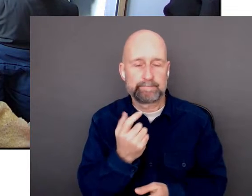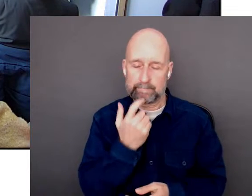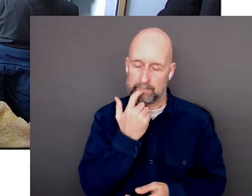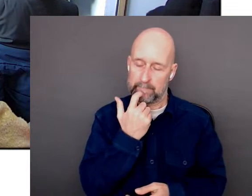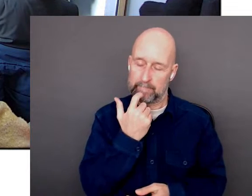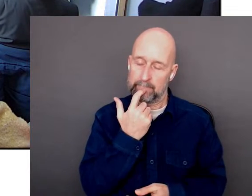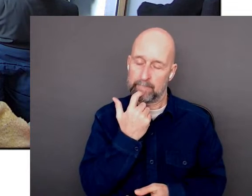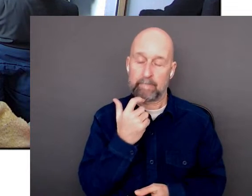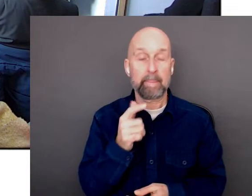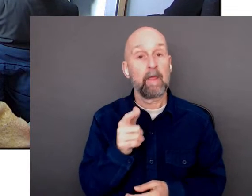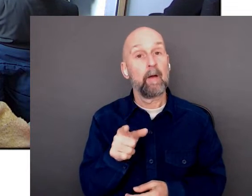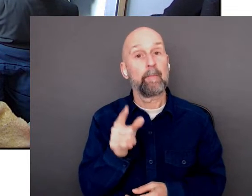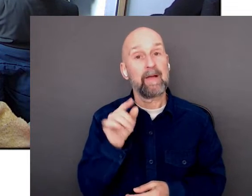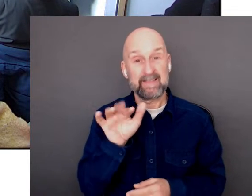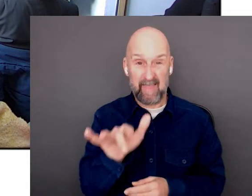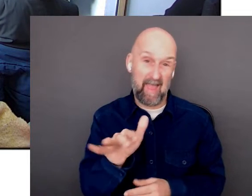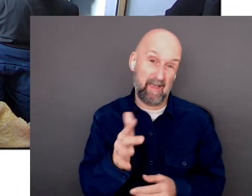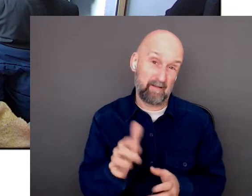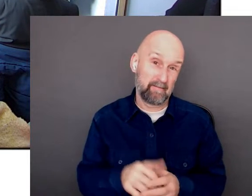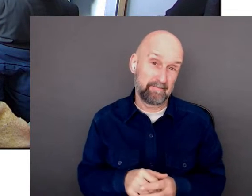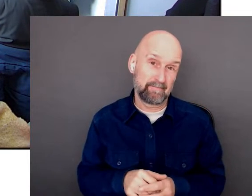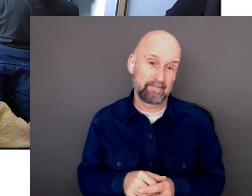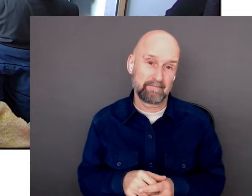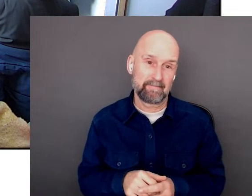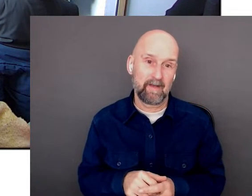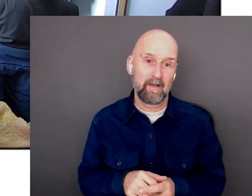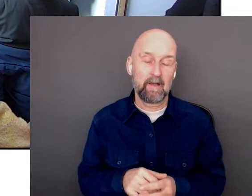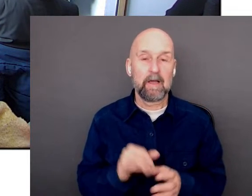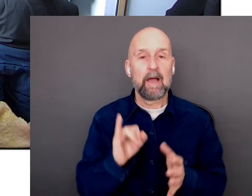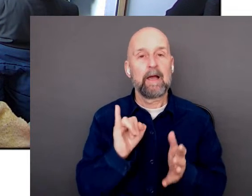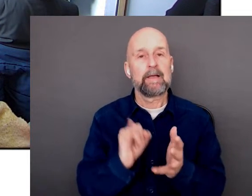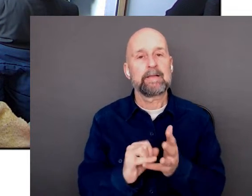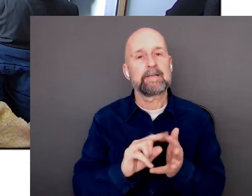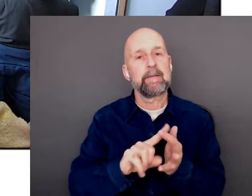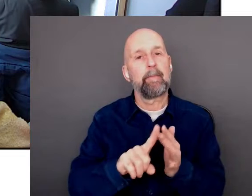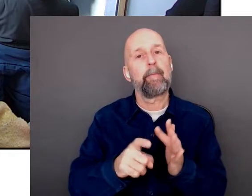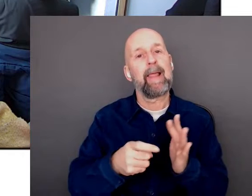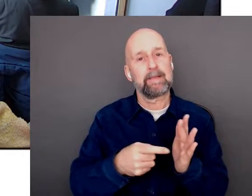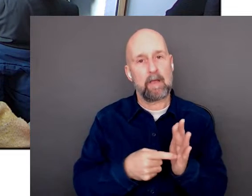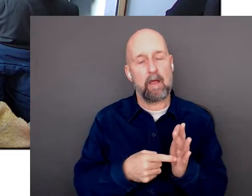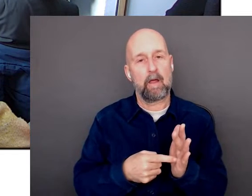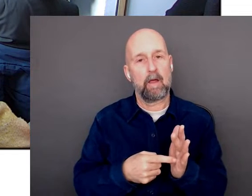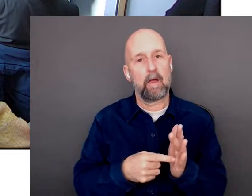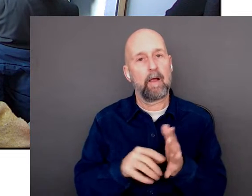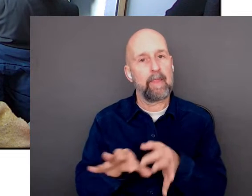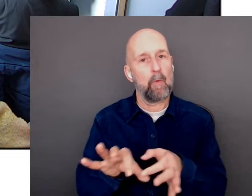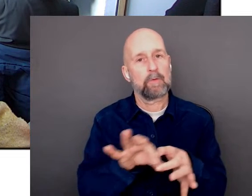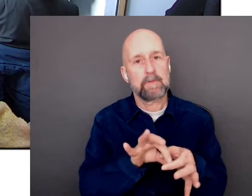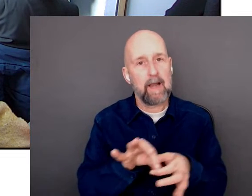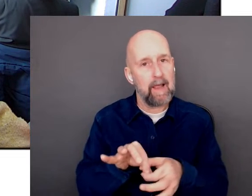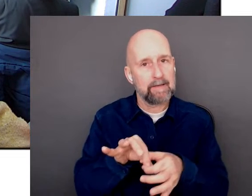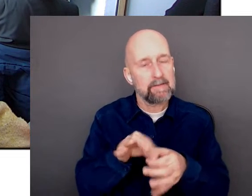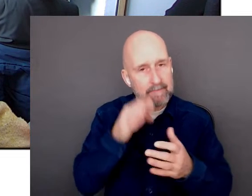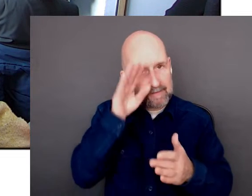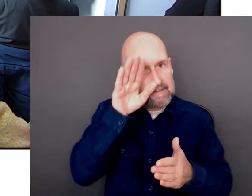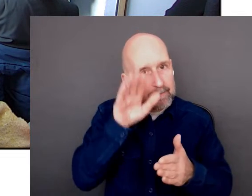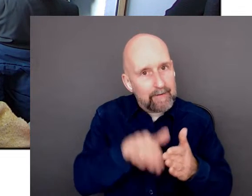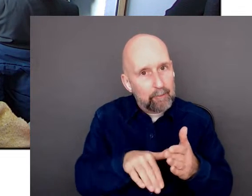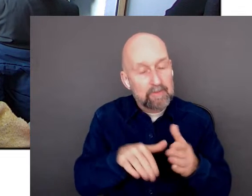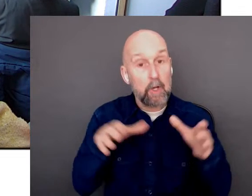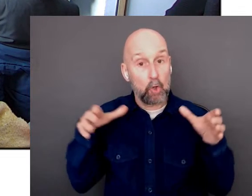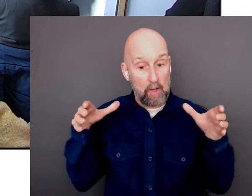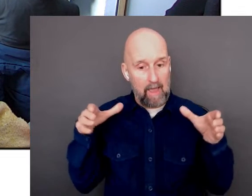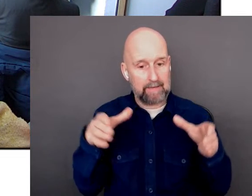we want it or not. So, for instance, Splinter was a collective experience, but it was separated in